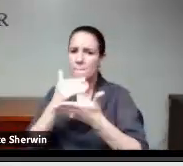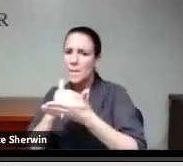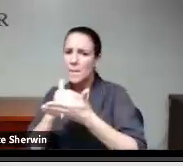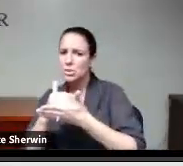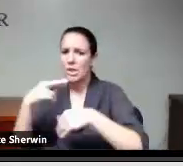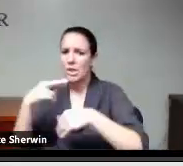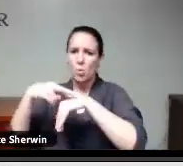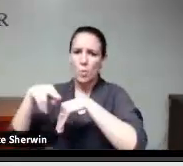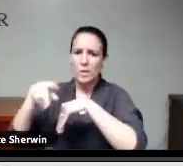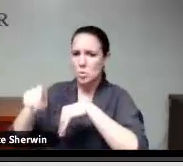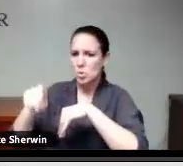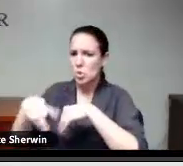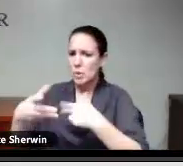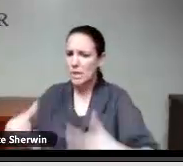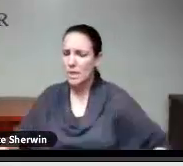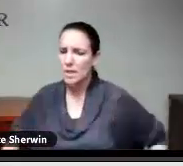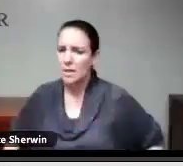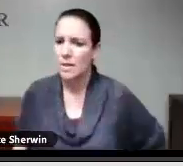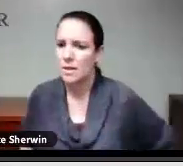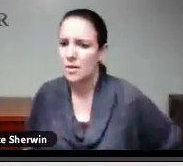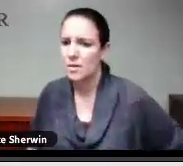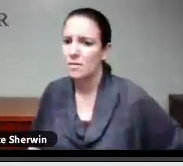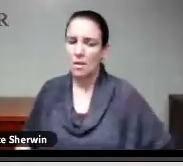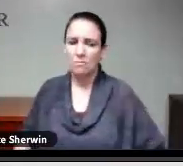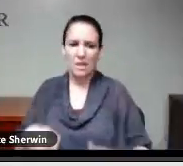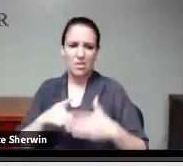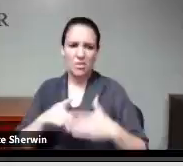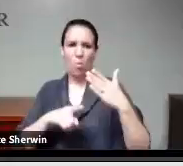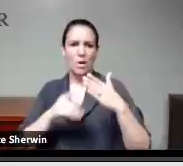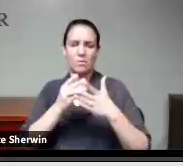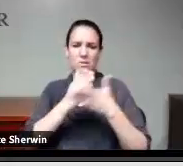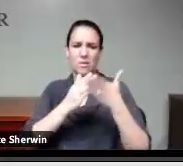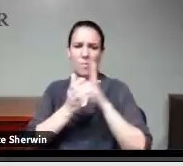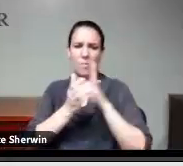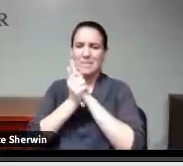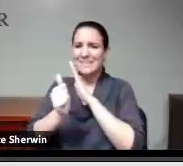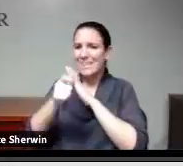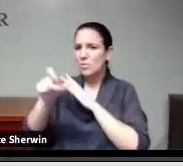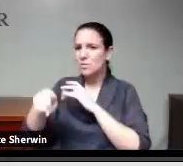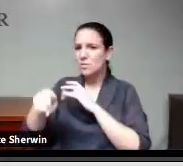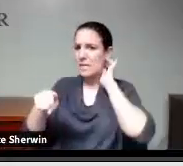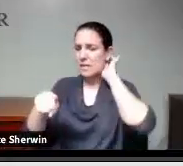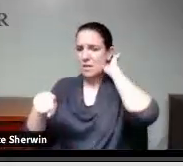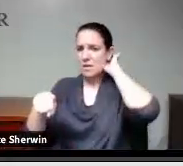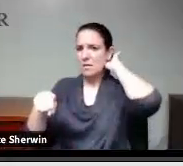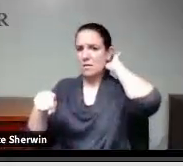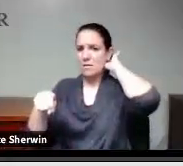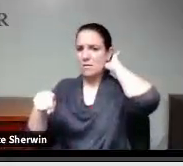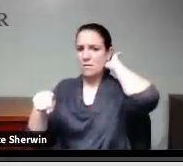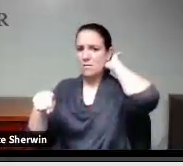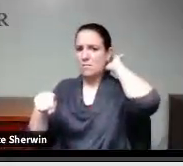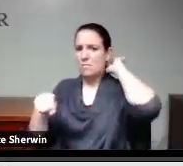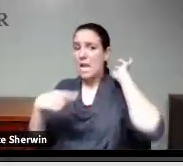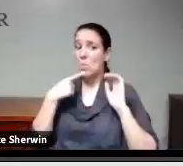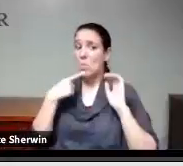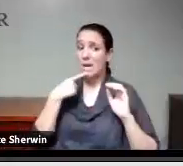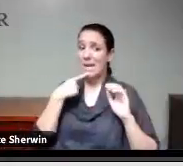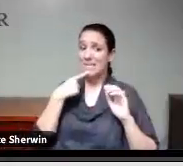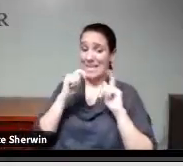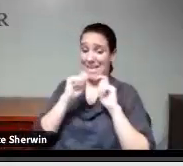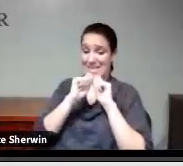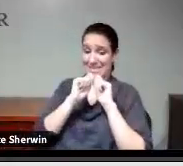those. And then what are the skills internal that team members need? And when I say the skills that team